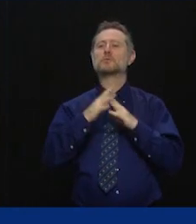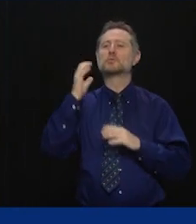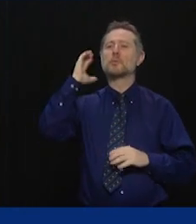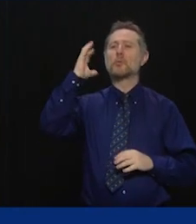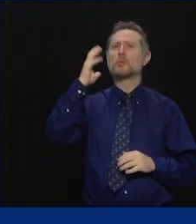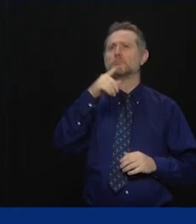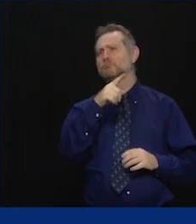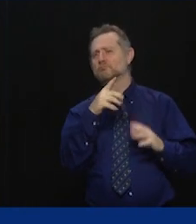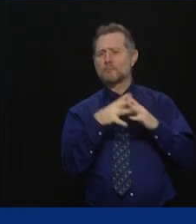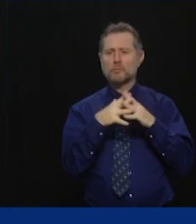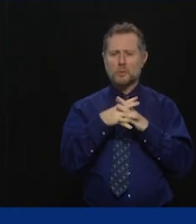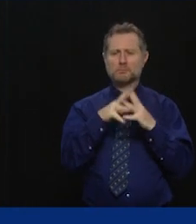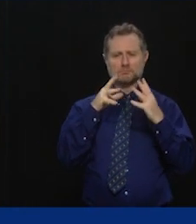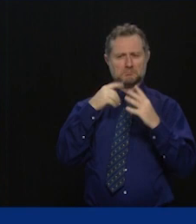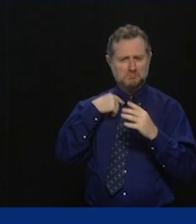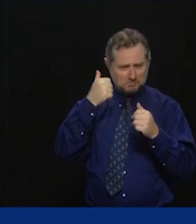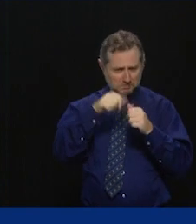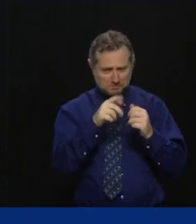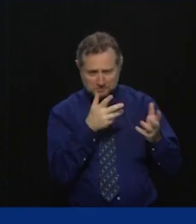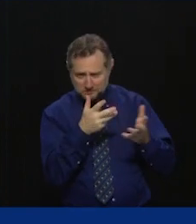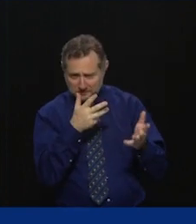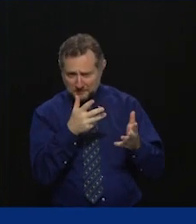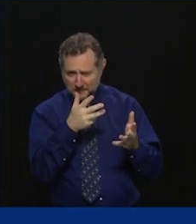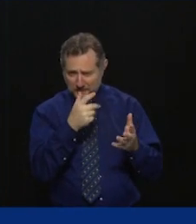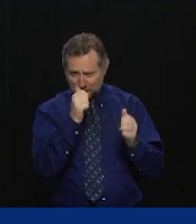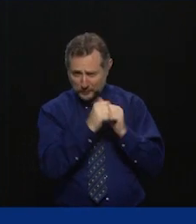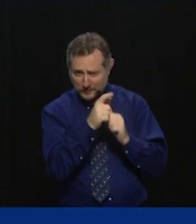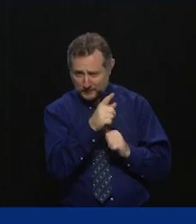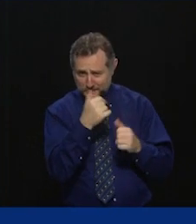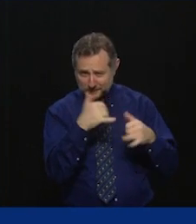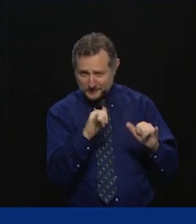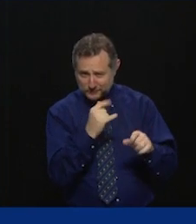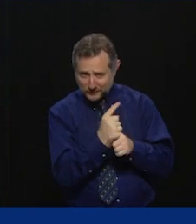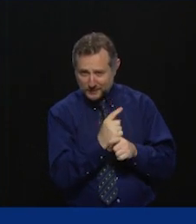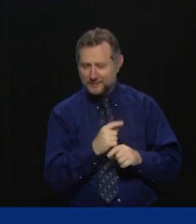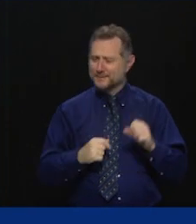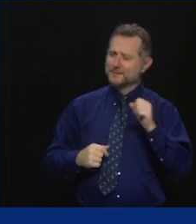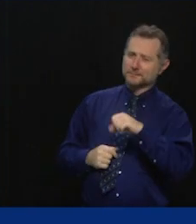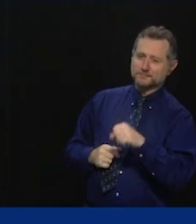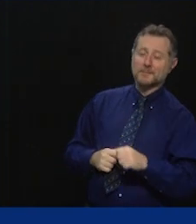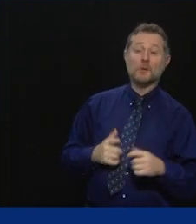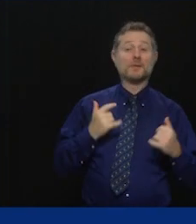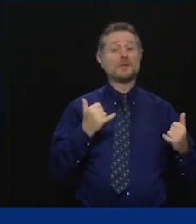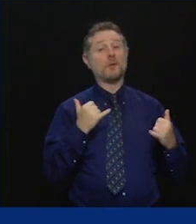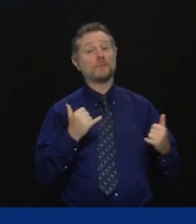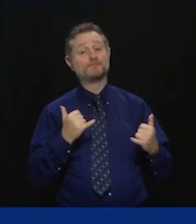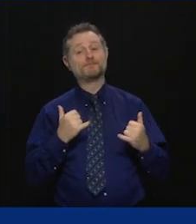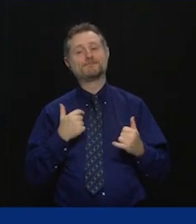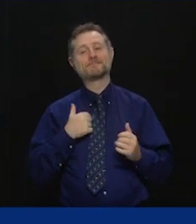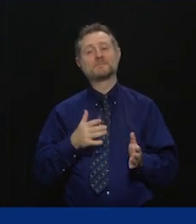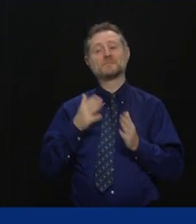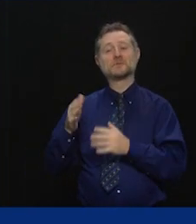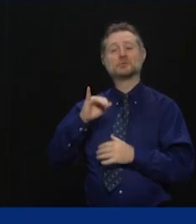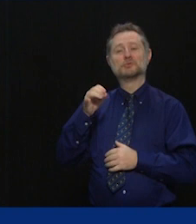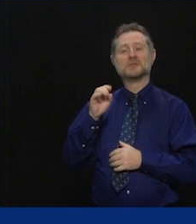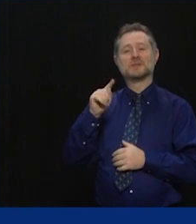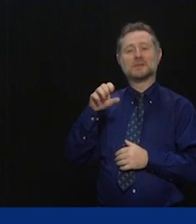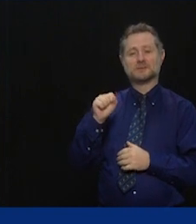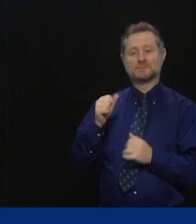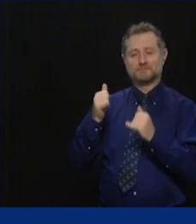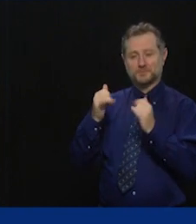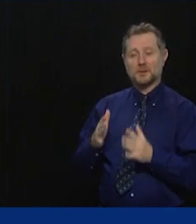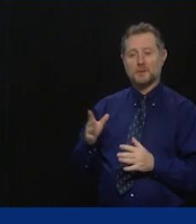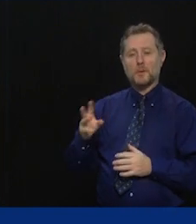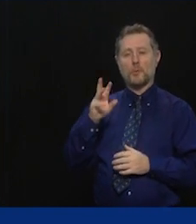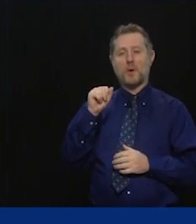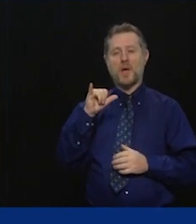right? We're okay. We're in this. We can be in the same room. And let's hear from our favorite Jets fans or players, former players. Wayne